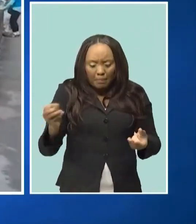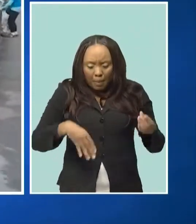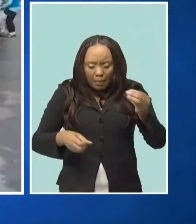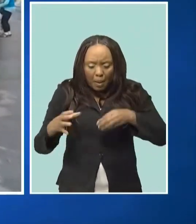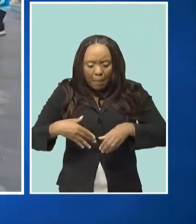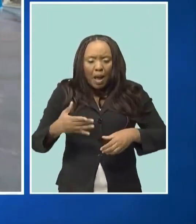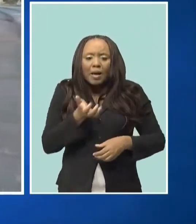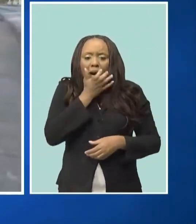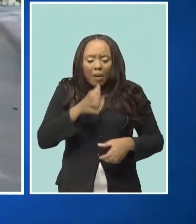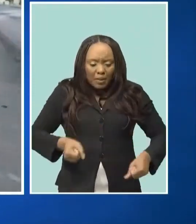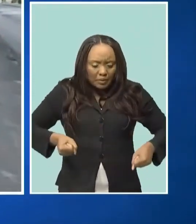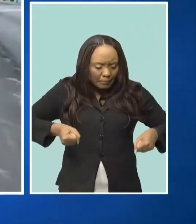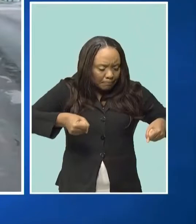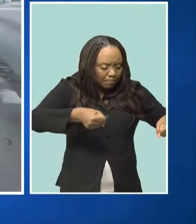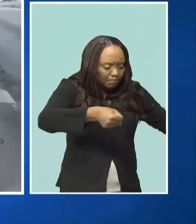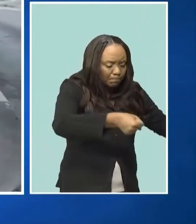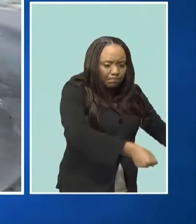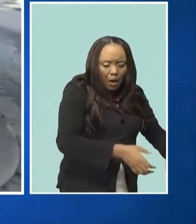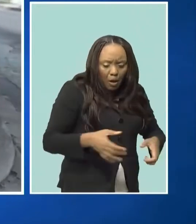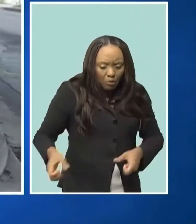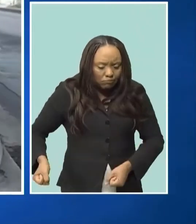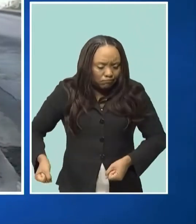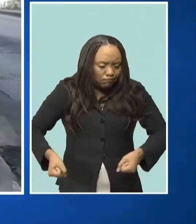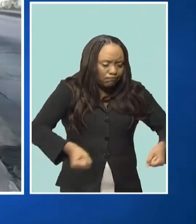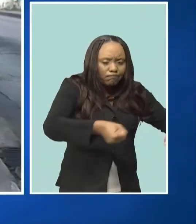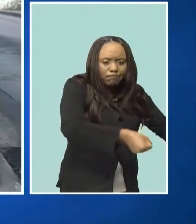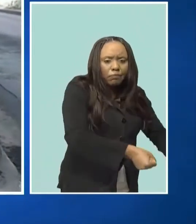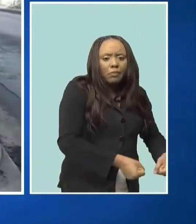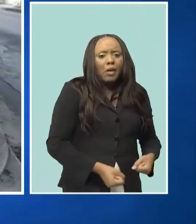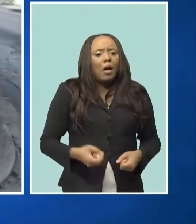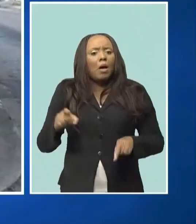Edwards, spoke of the company's role in the effort.